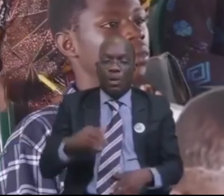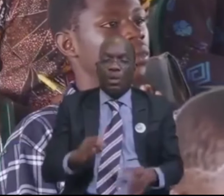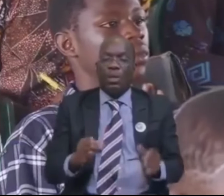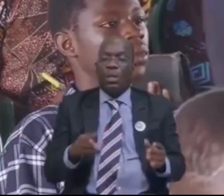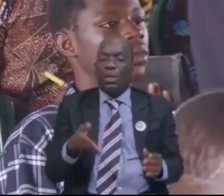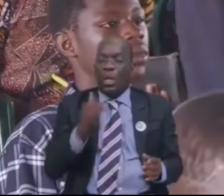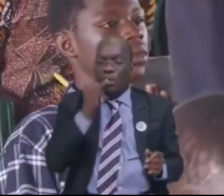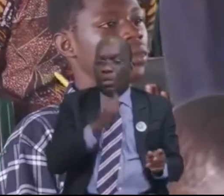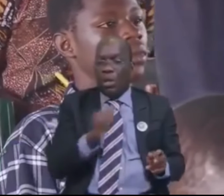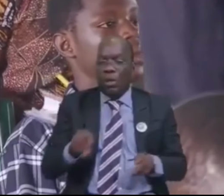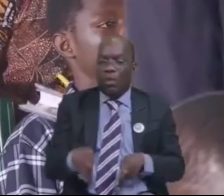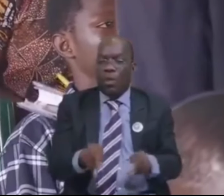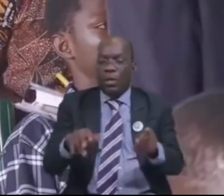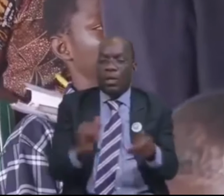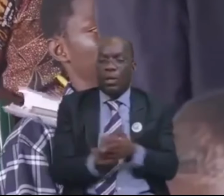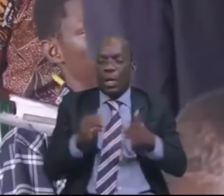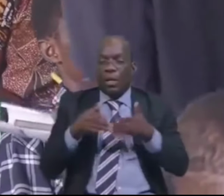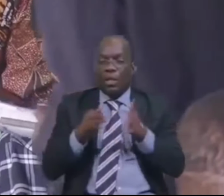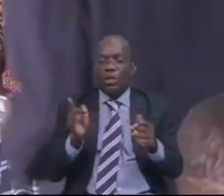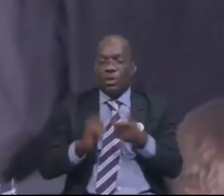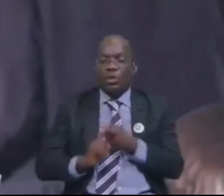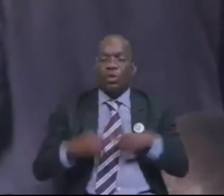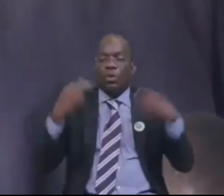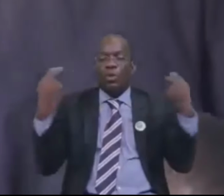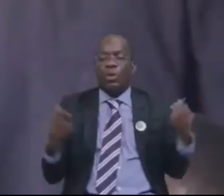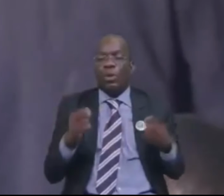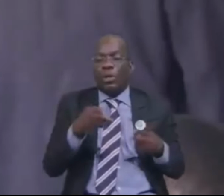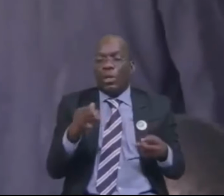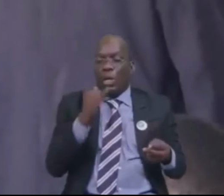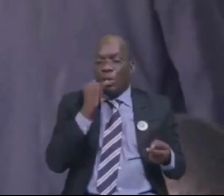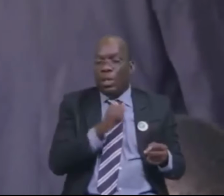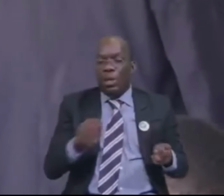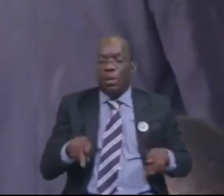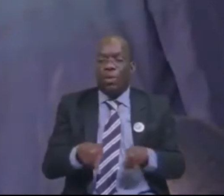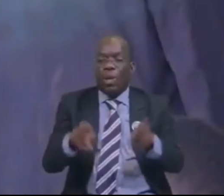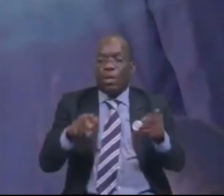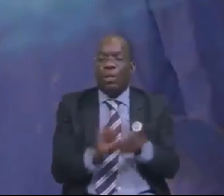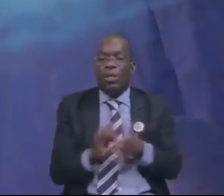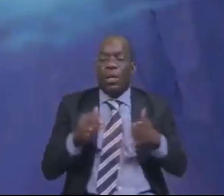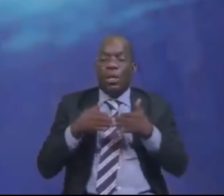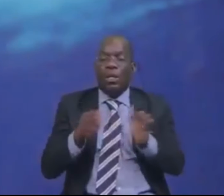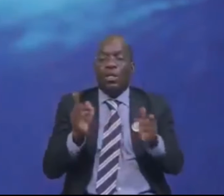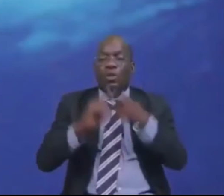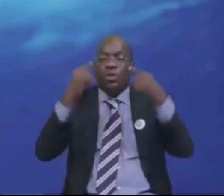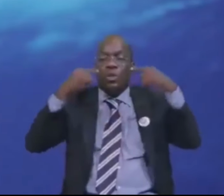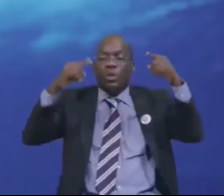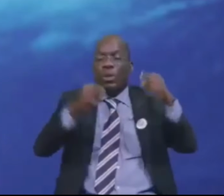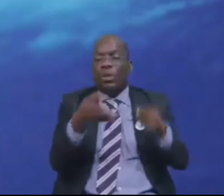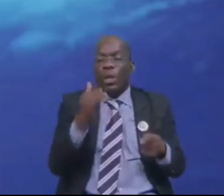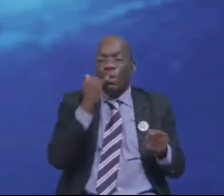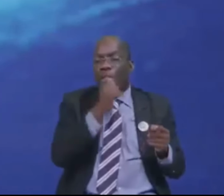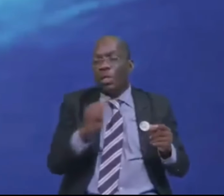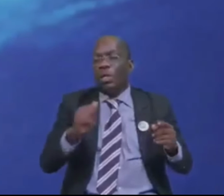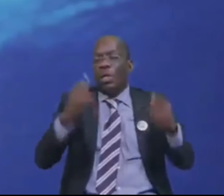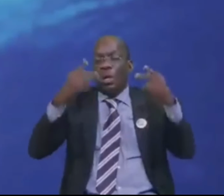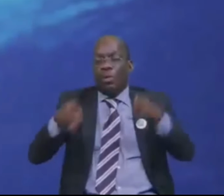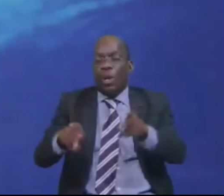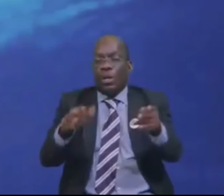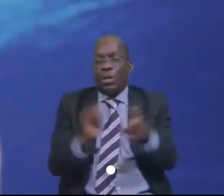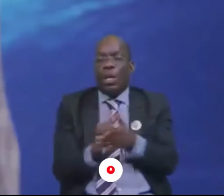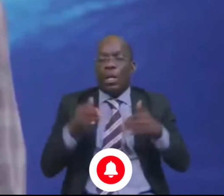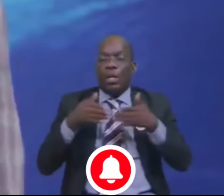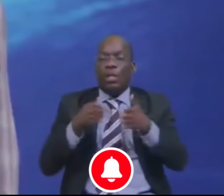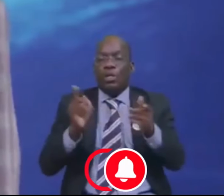victory. There is a path that leads to success. There is a path that leads to achievement. And I'm calling